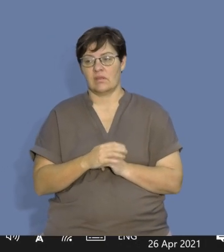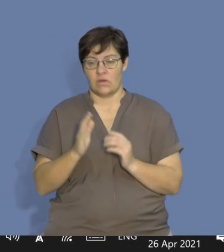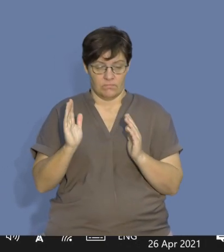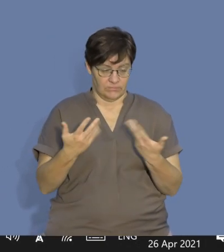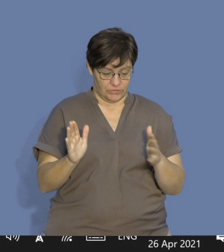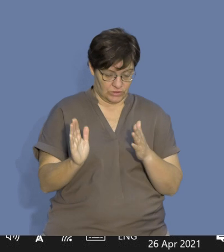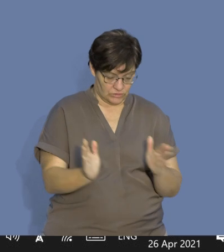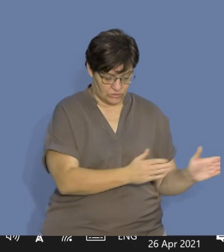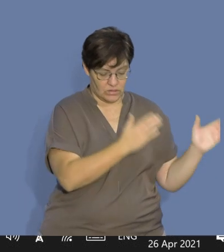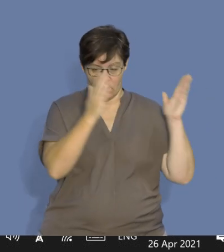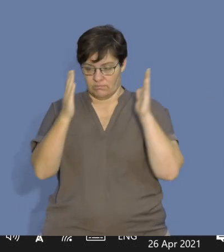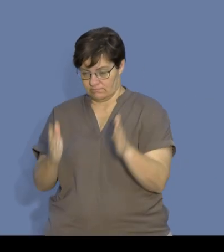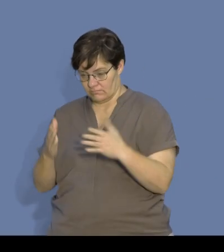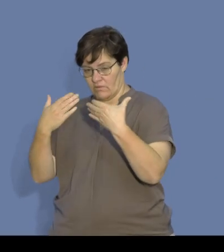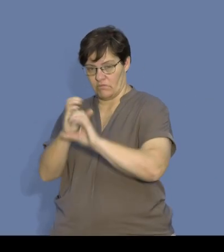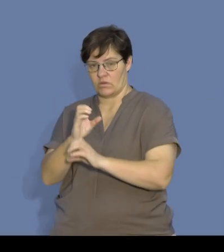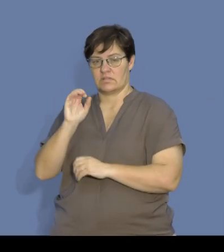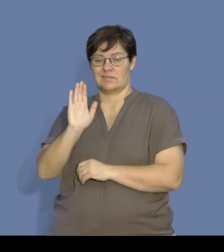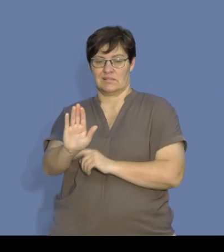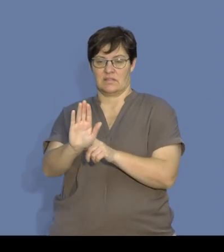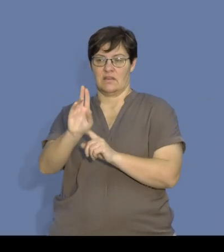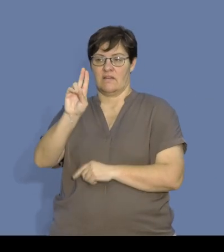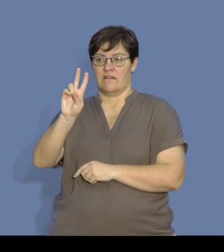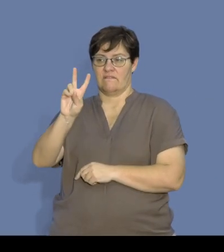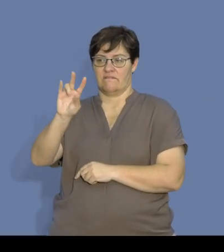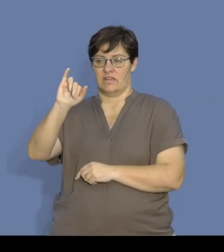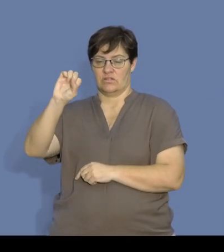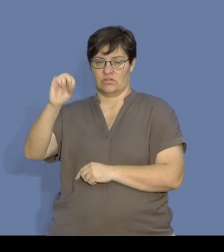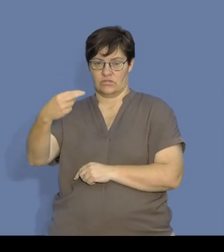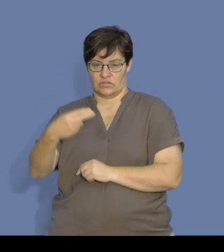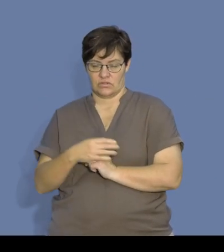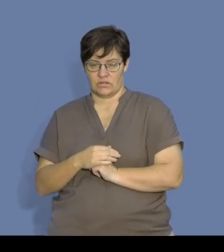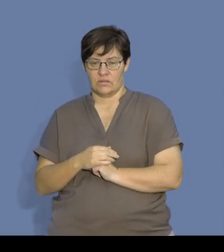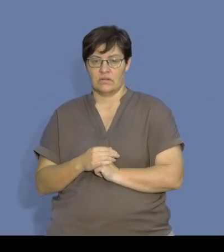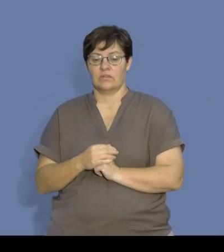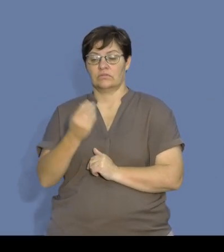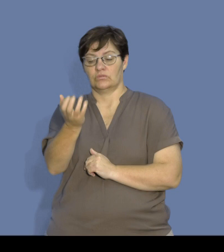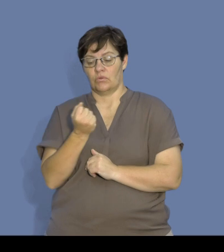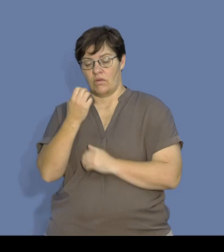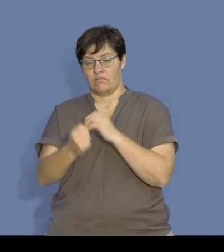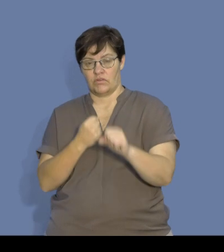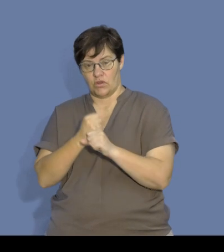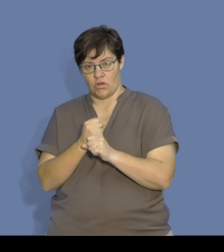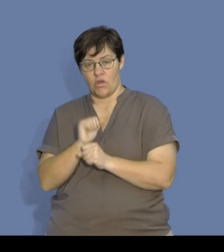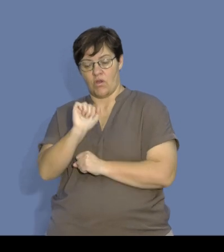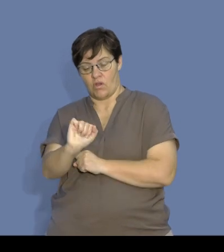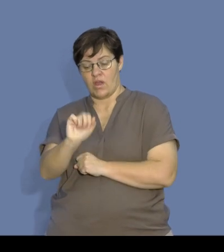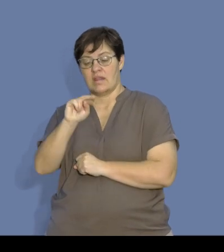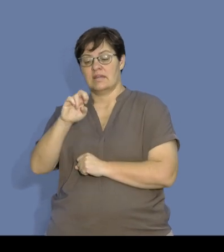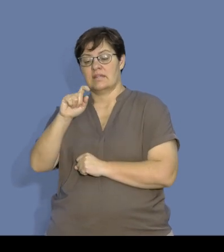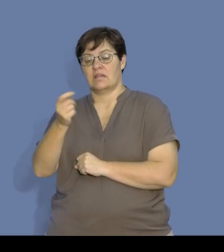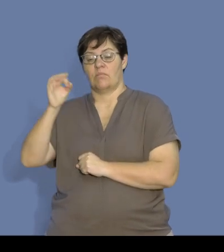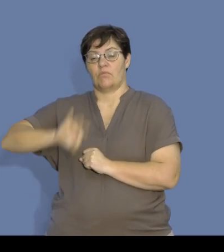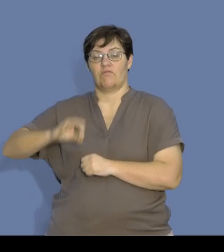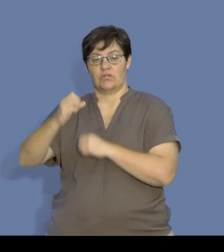250,500, correct. Right, let's do the exact same now for partner Vish. So once again, we are comparing drawings